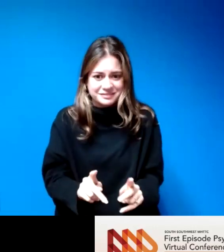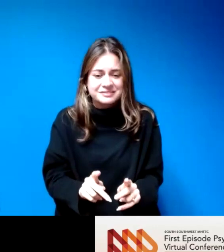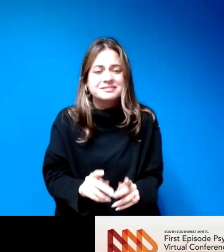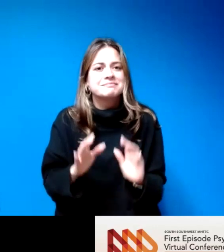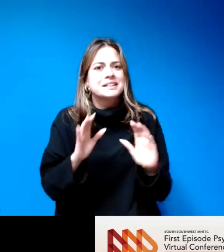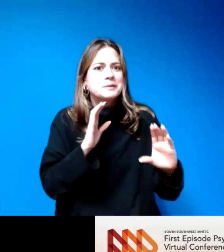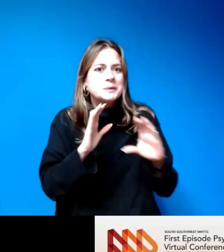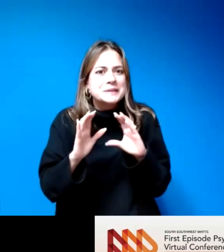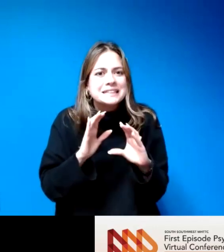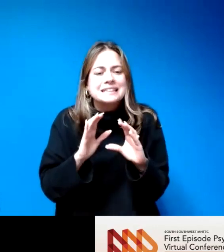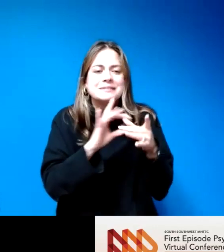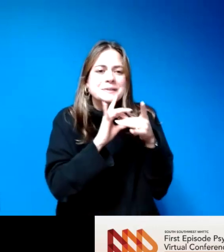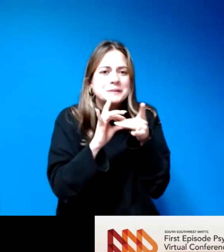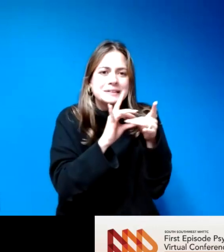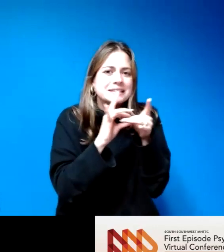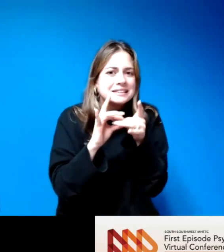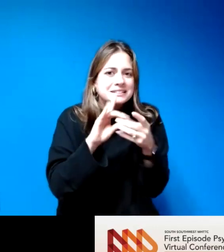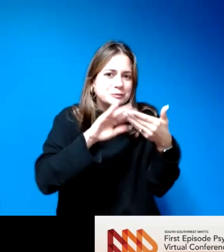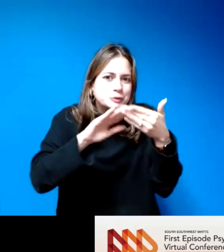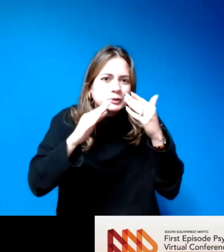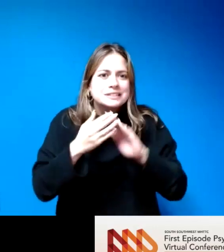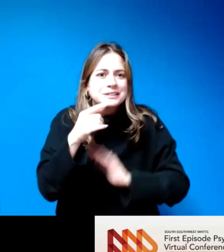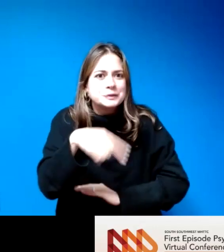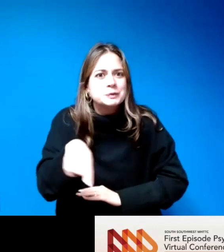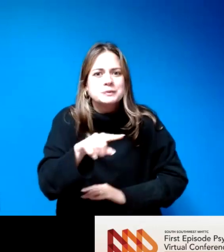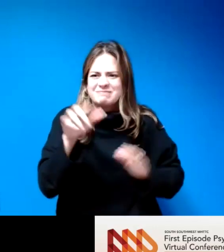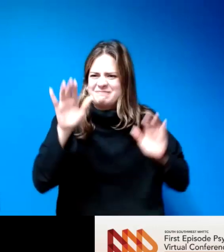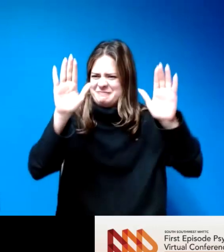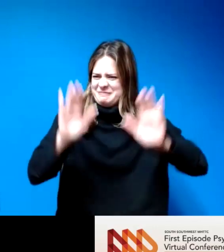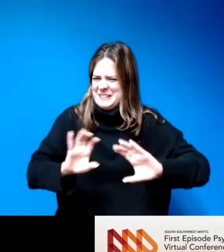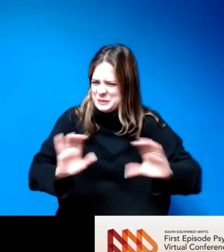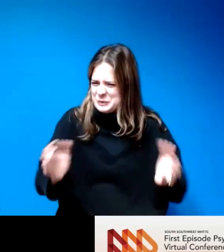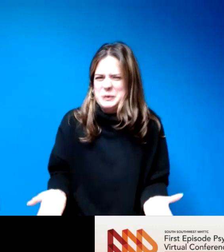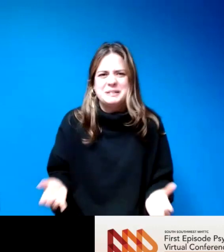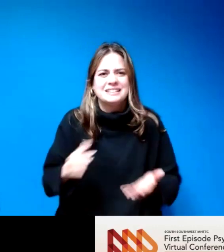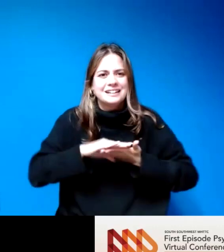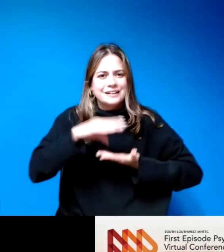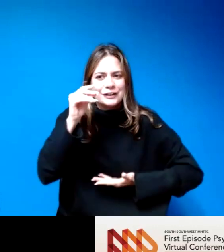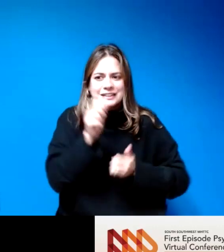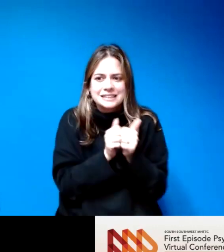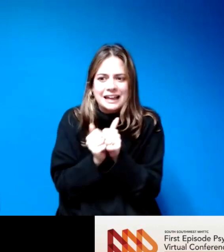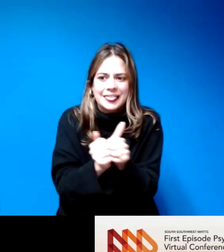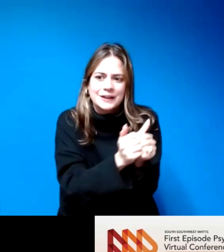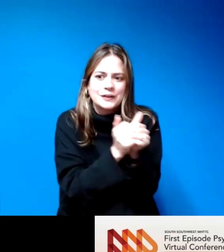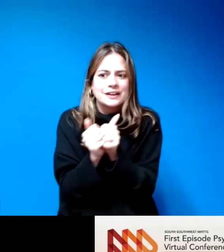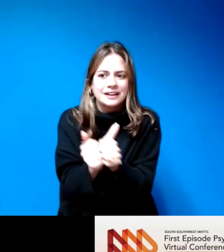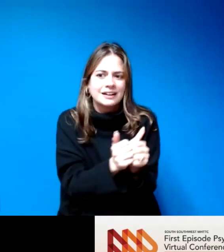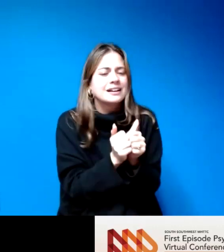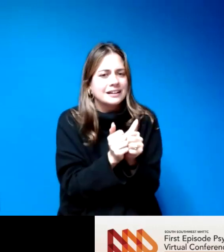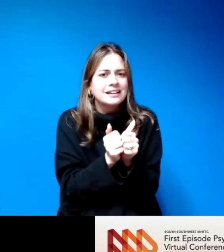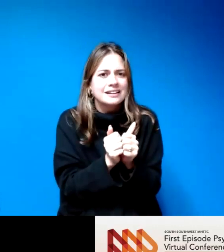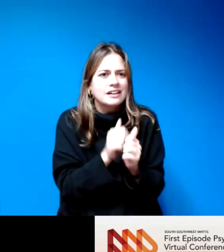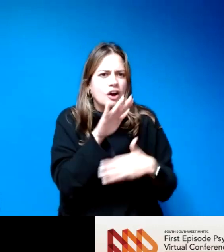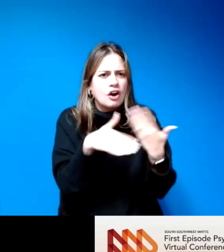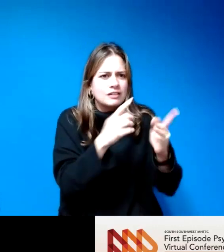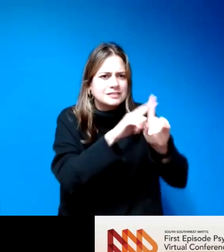in community with this amazing group to learn together. And from all of the perspectives that have